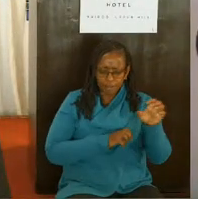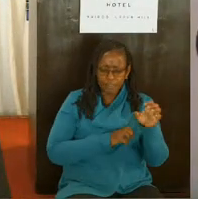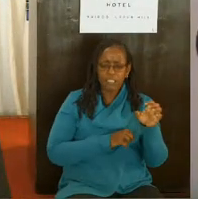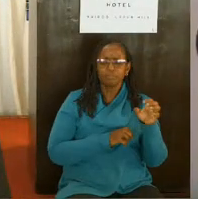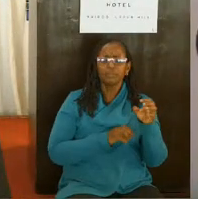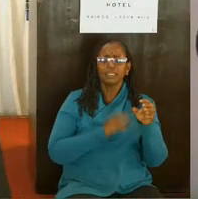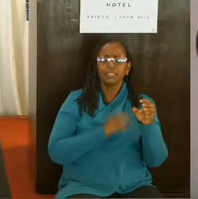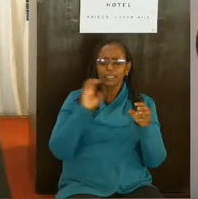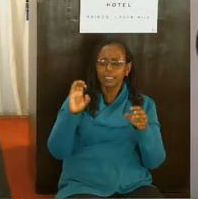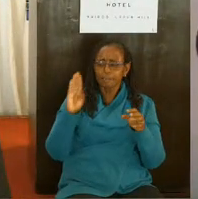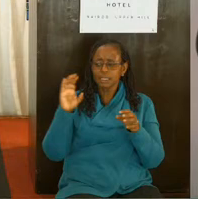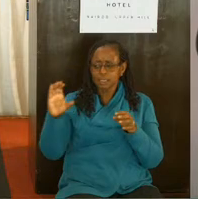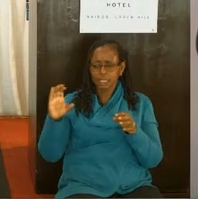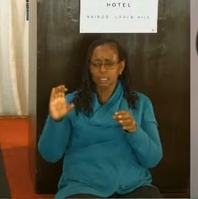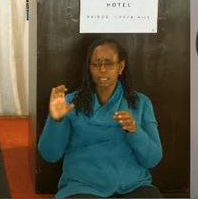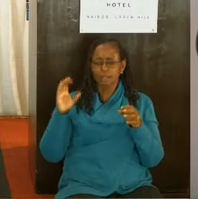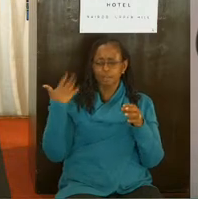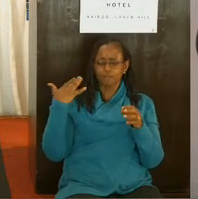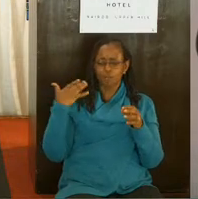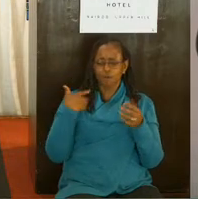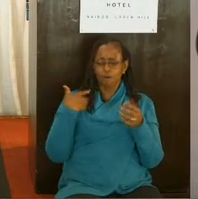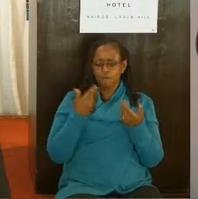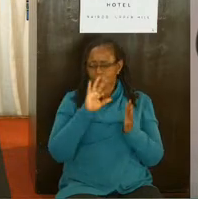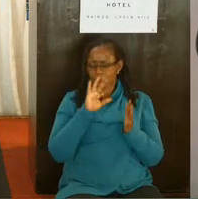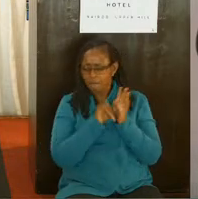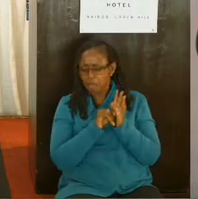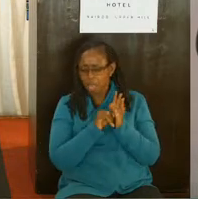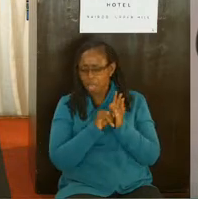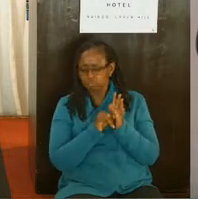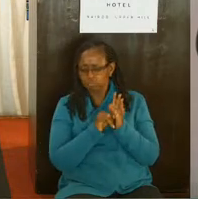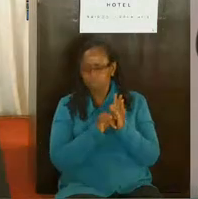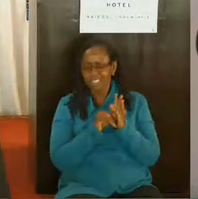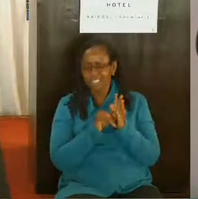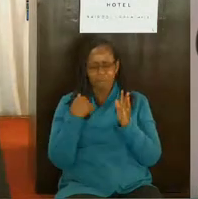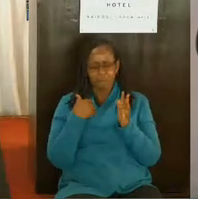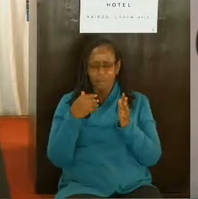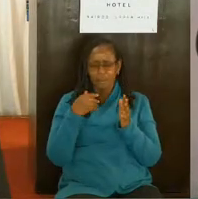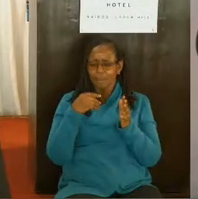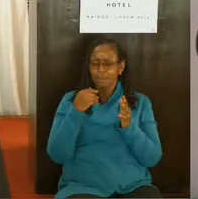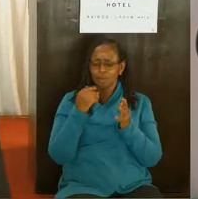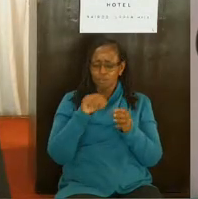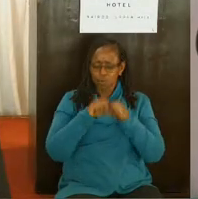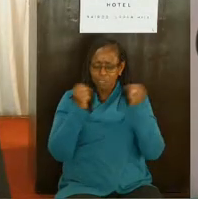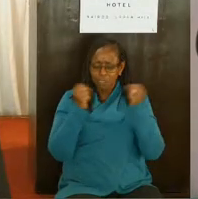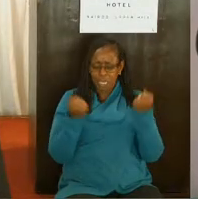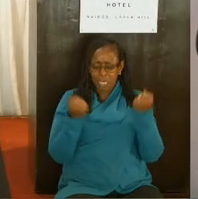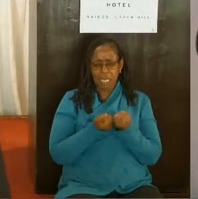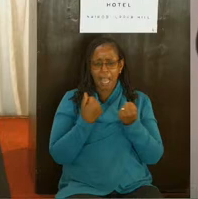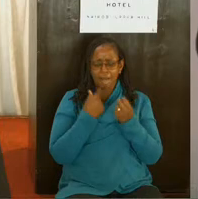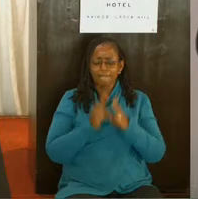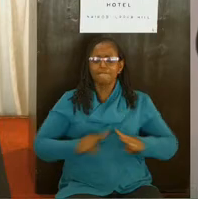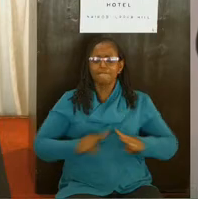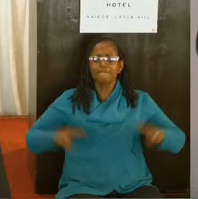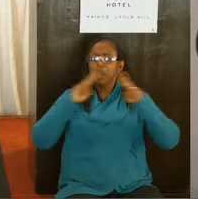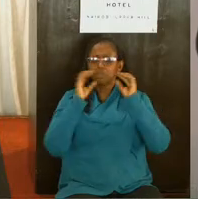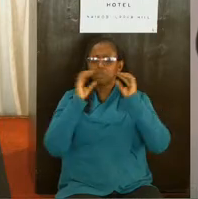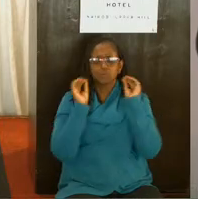identified absence of ethos and values in our society